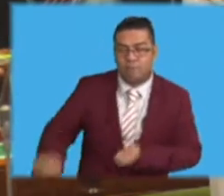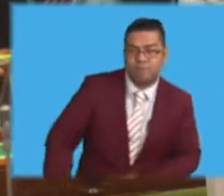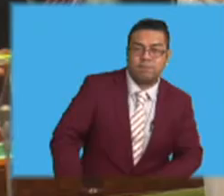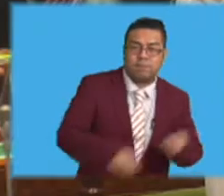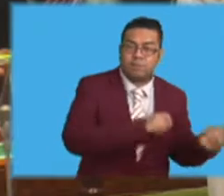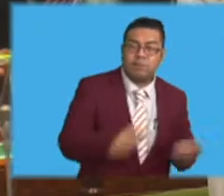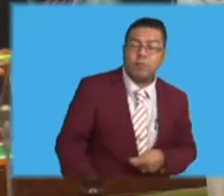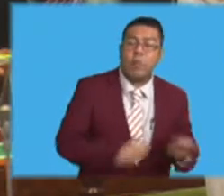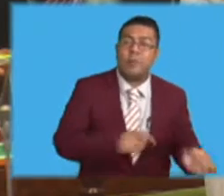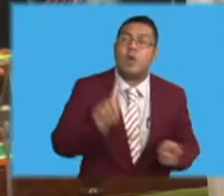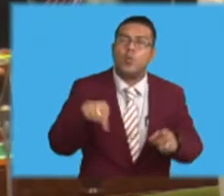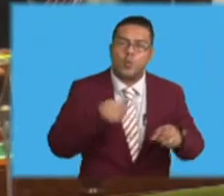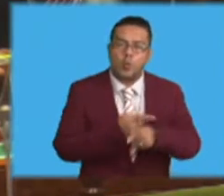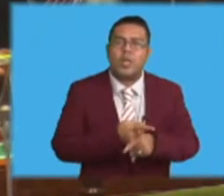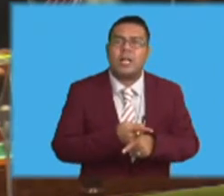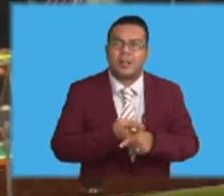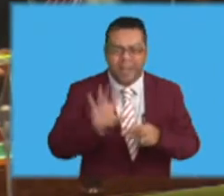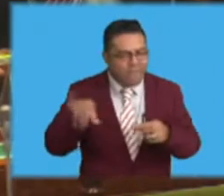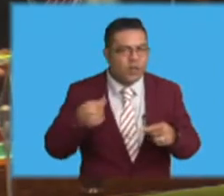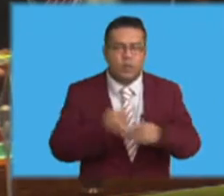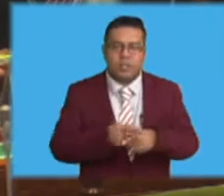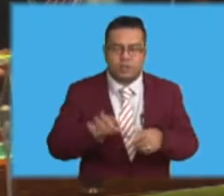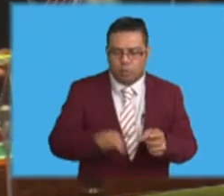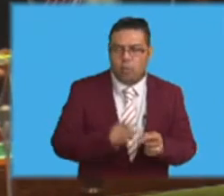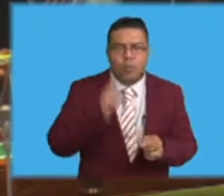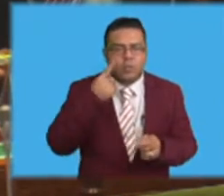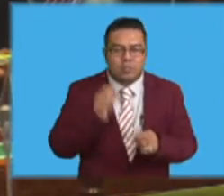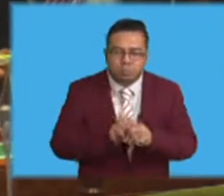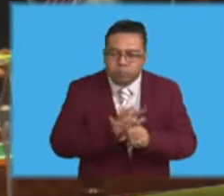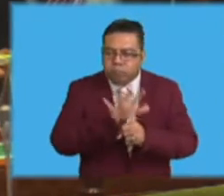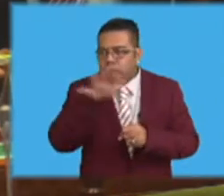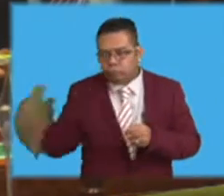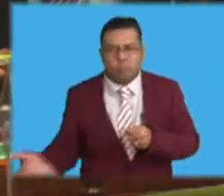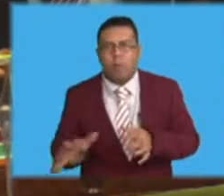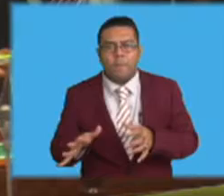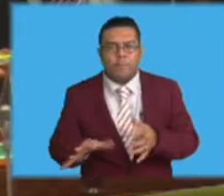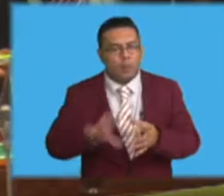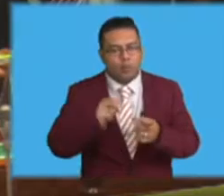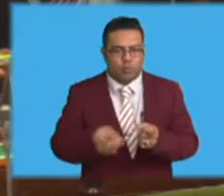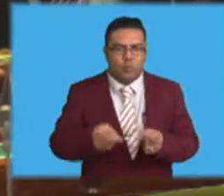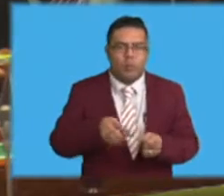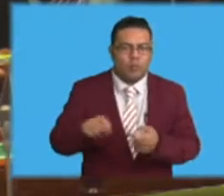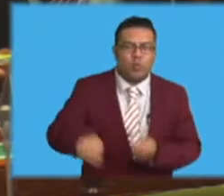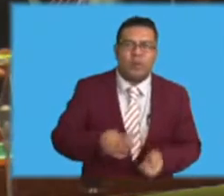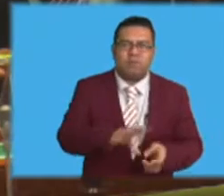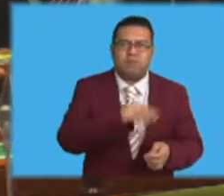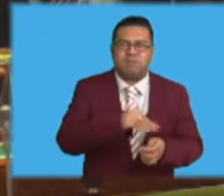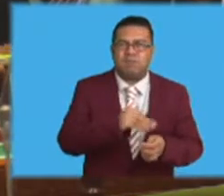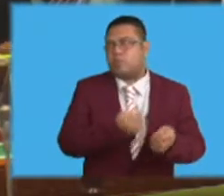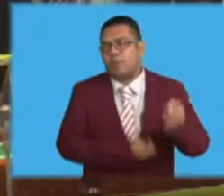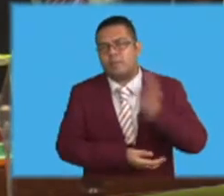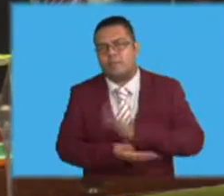soak pits on a weekly basis to prevent any spillover. So far, 3 bailings have been done with the assistance of the Water and Sewerage Department